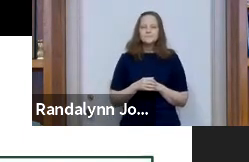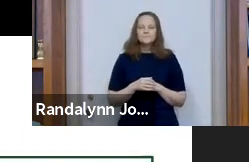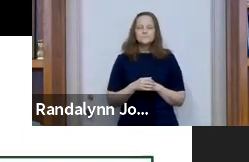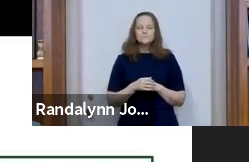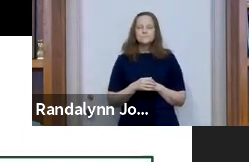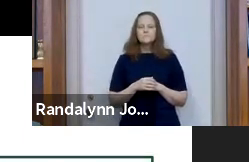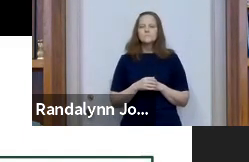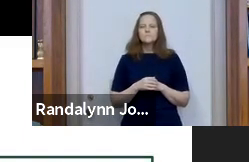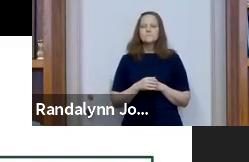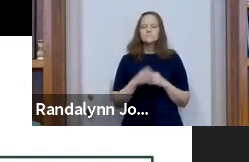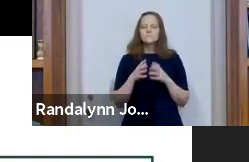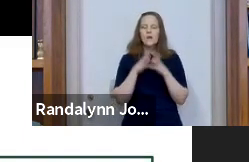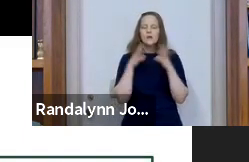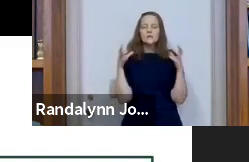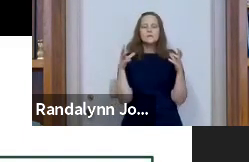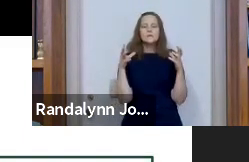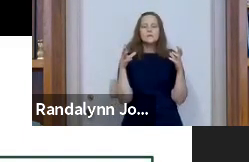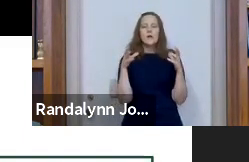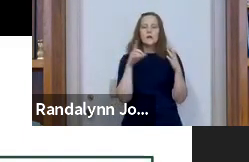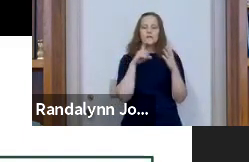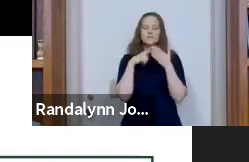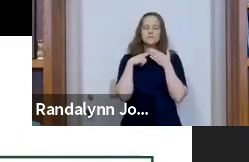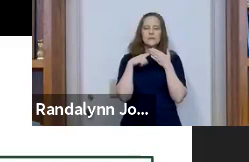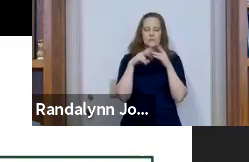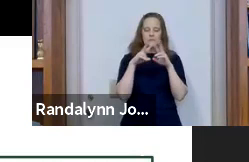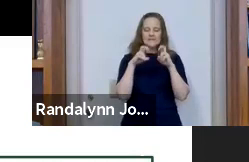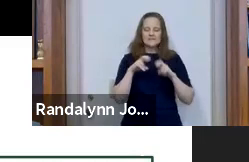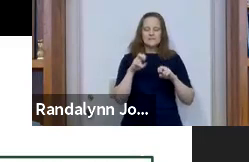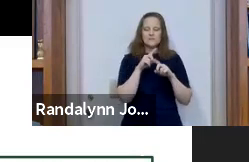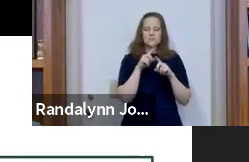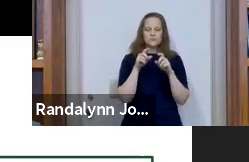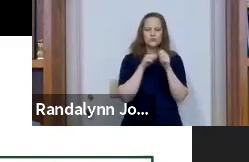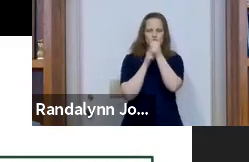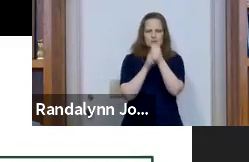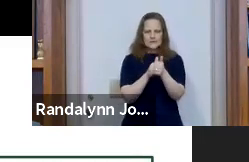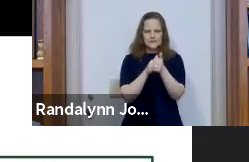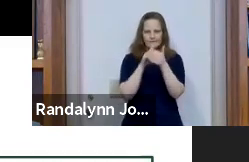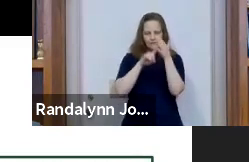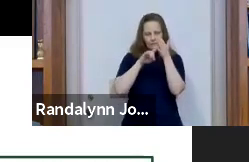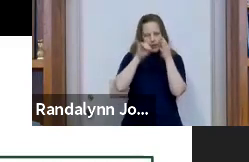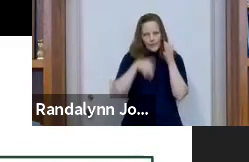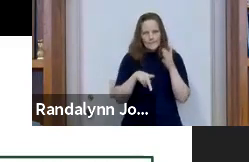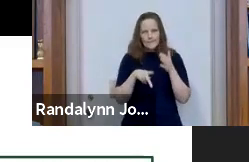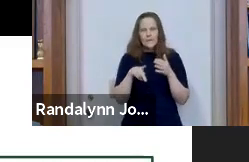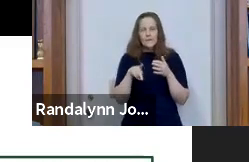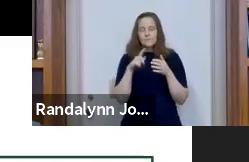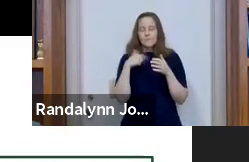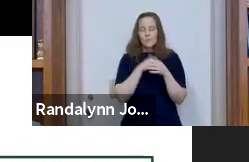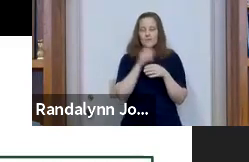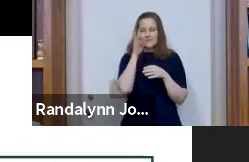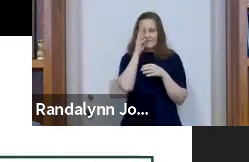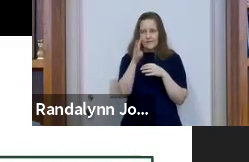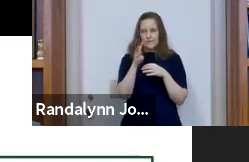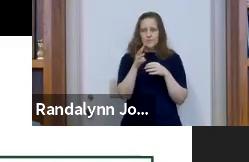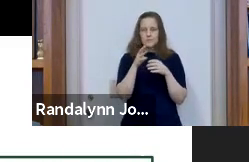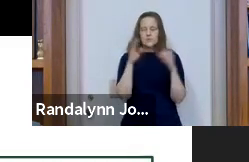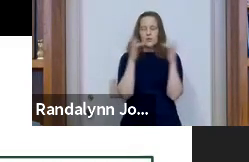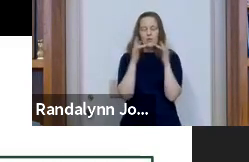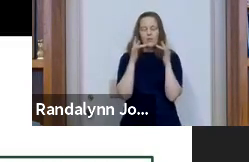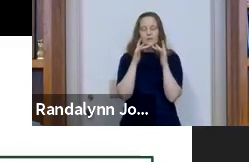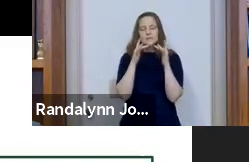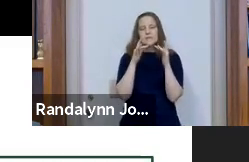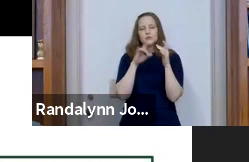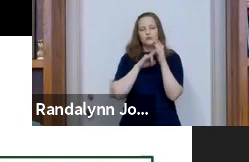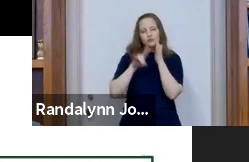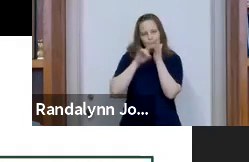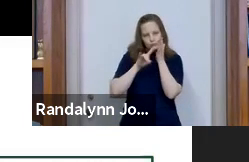There's a lot of talk around testing and tracing, and so one of the things that we've been heavily involved in developing is a contact tracing team. Right